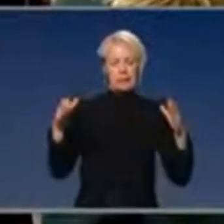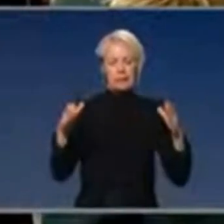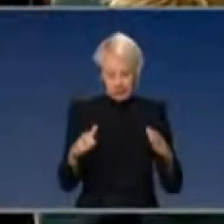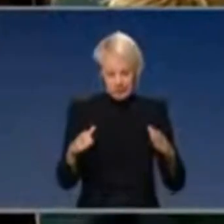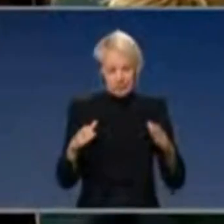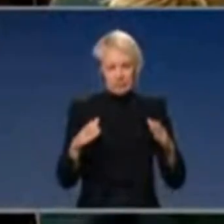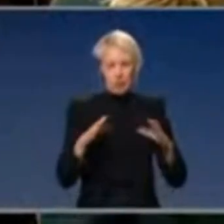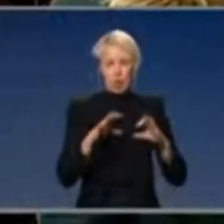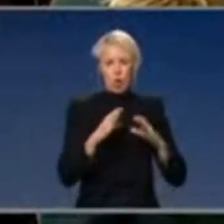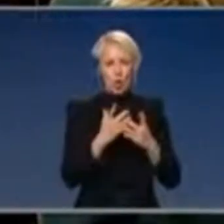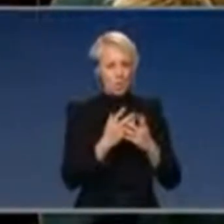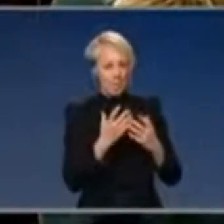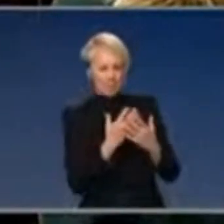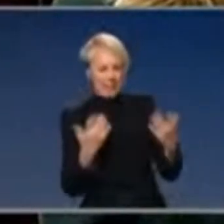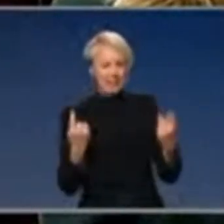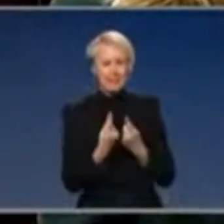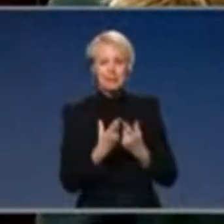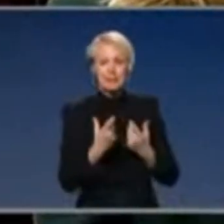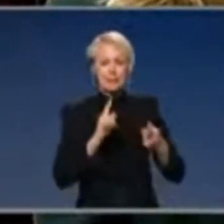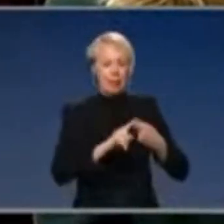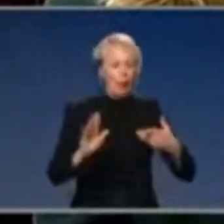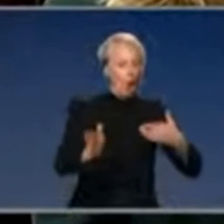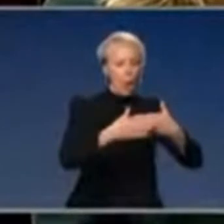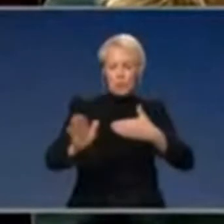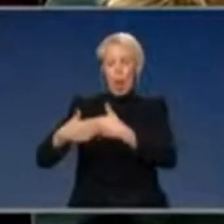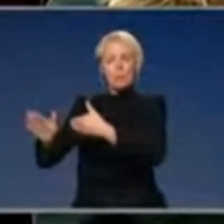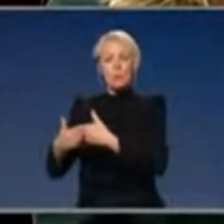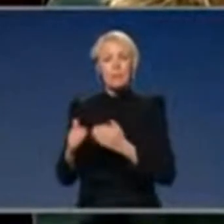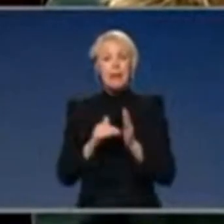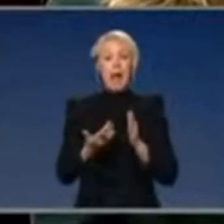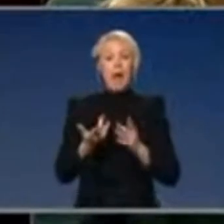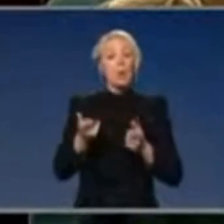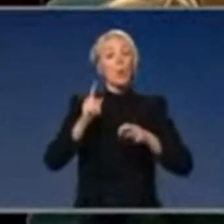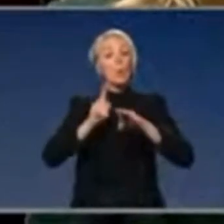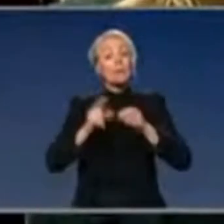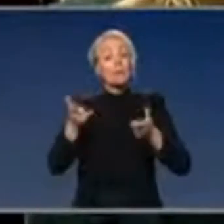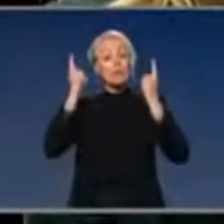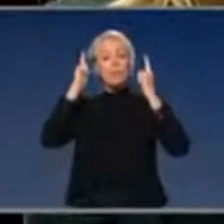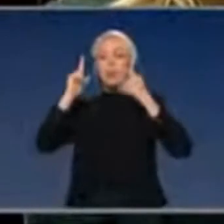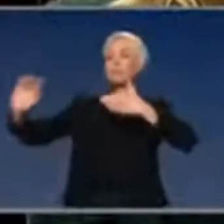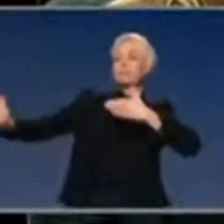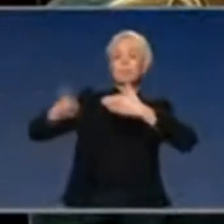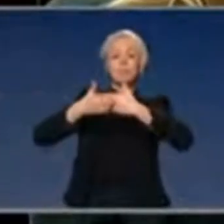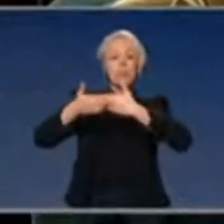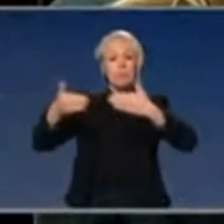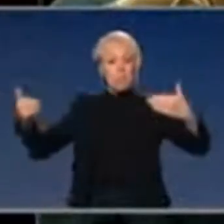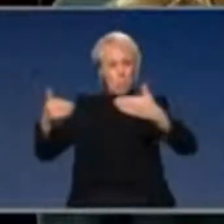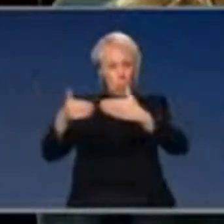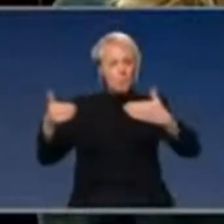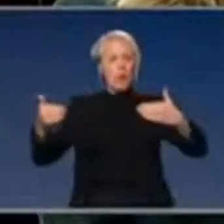like Anastasia Palaszczuk announcing new border closures, South Australia putting out restrictions, the business in WA that Annabelle